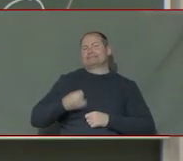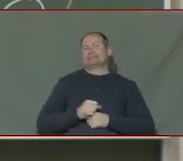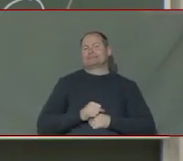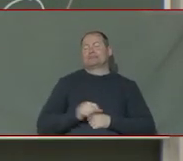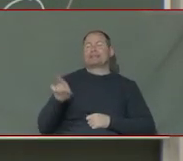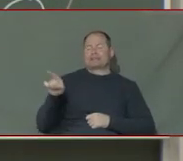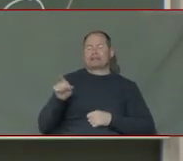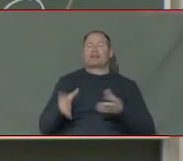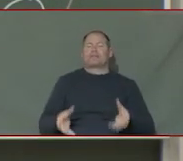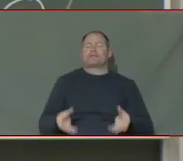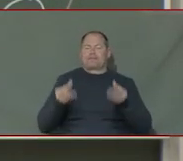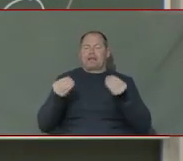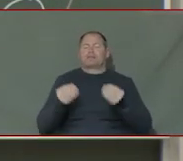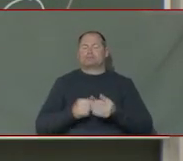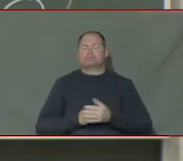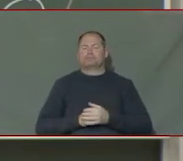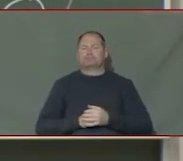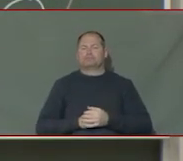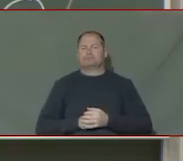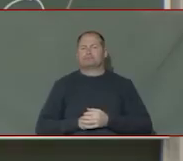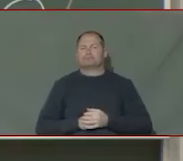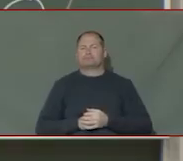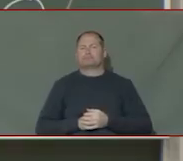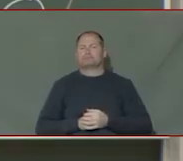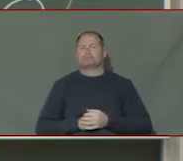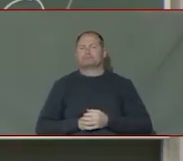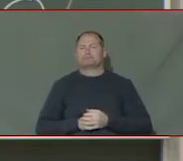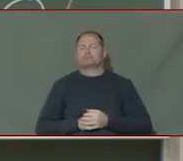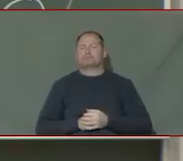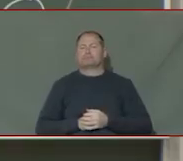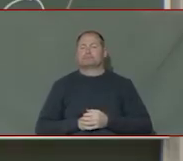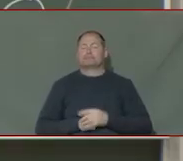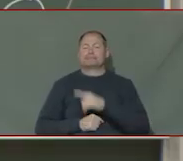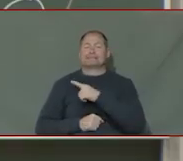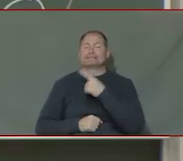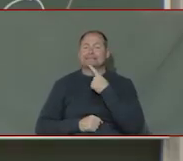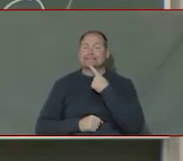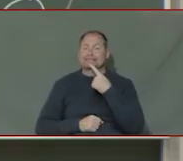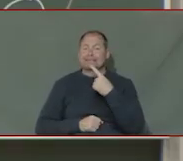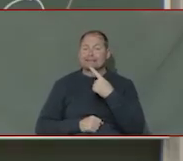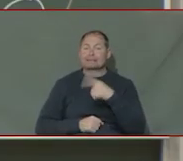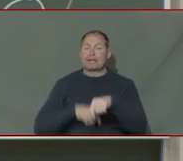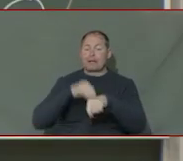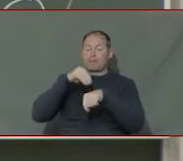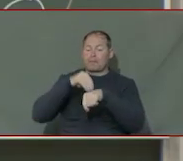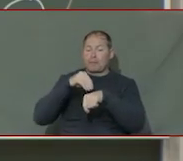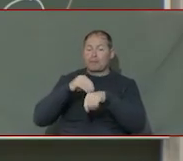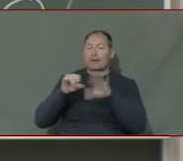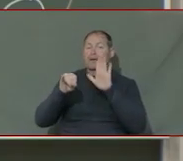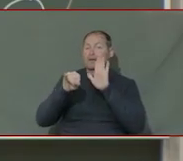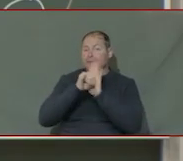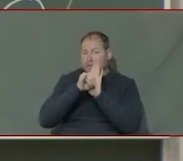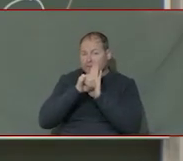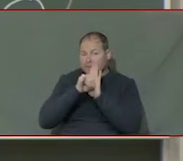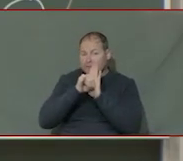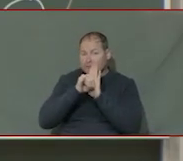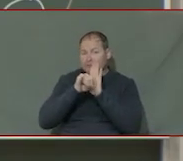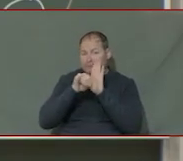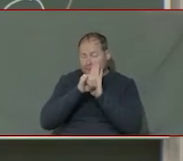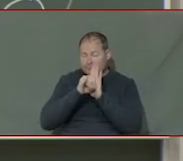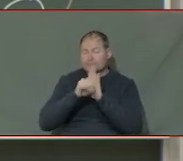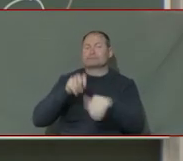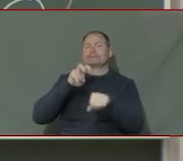these, and he said, once something has to detect the problem. If there's a problem, something has to detect the